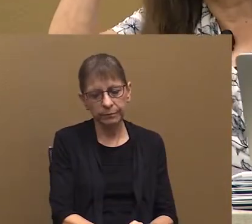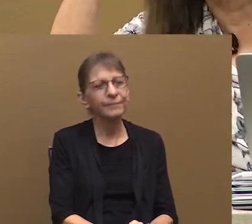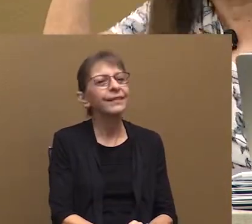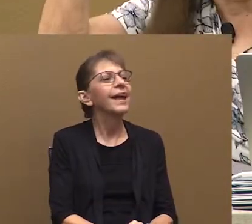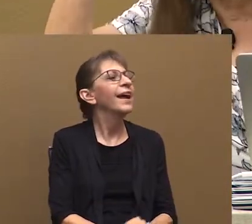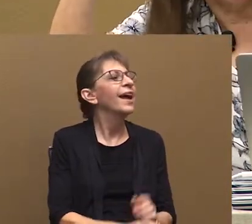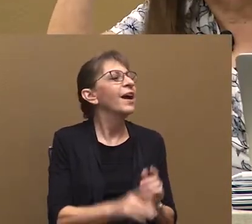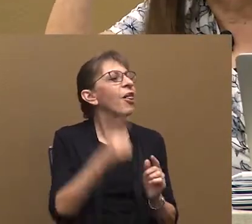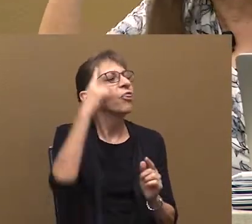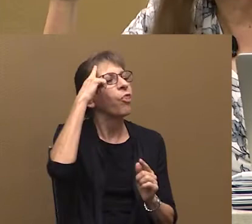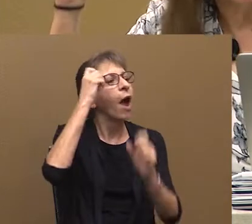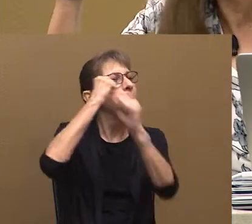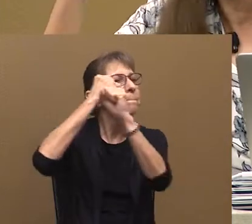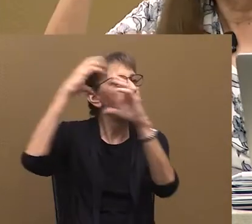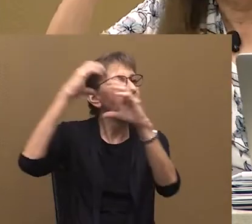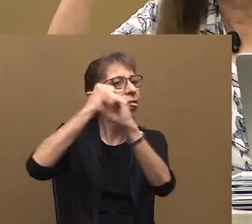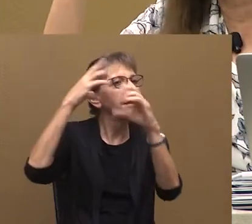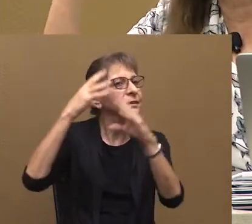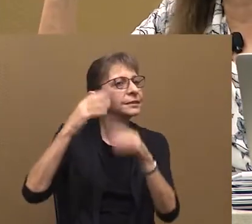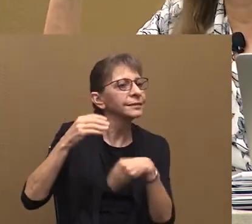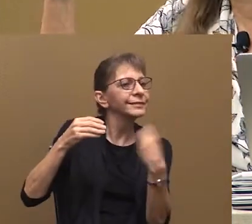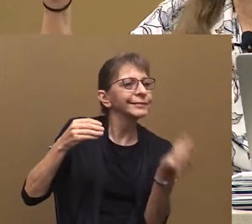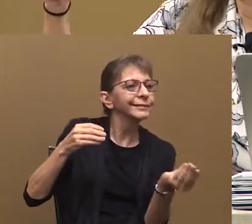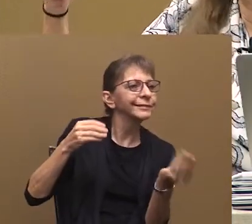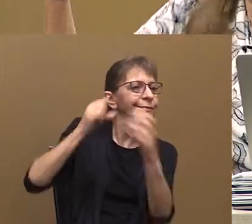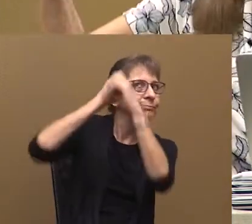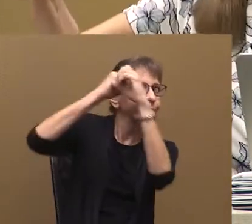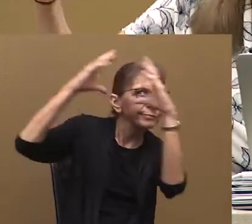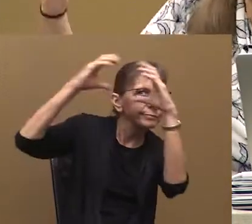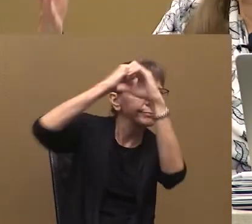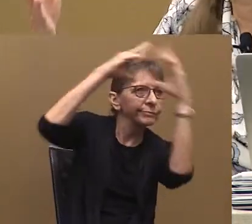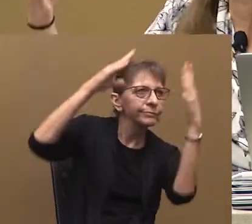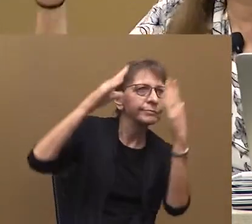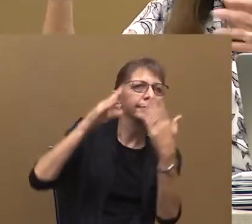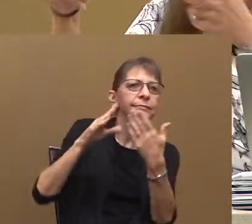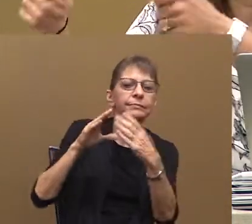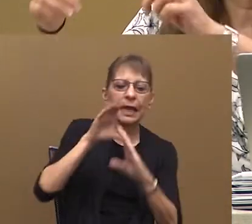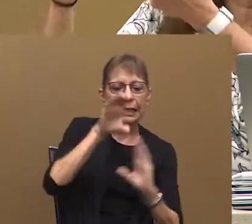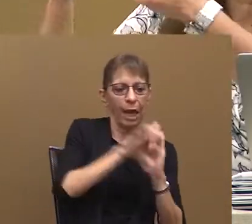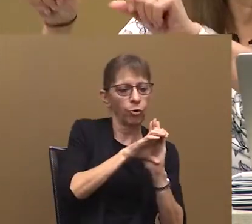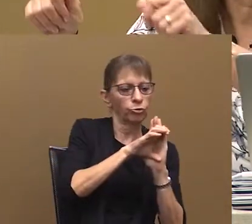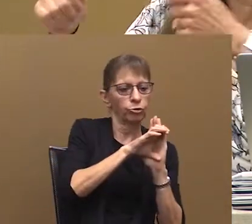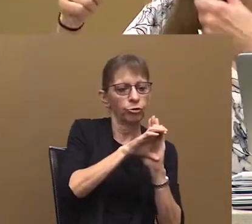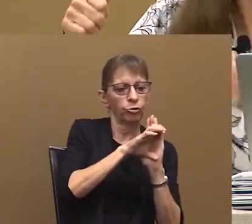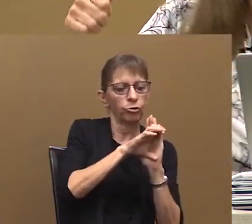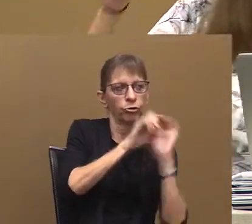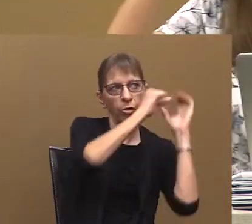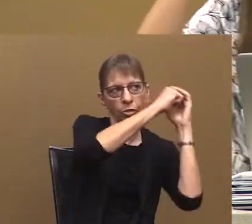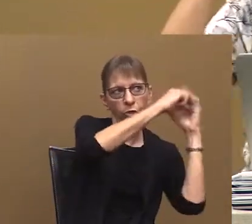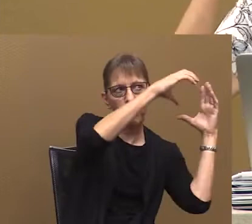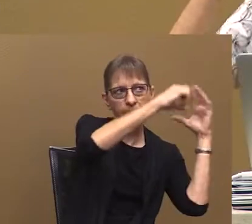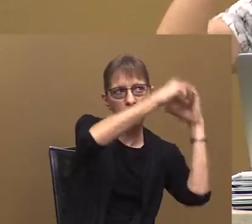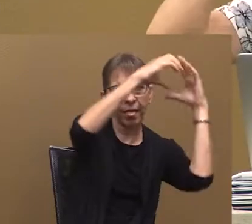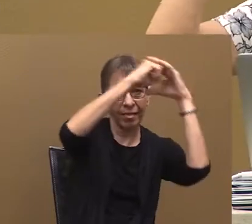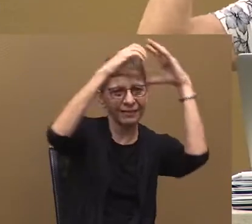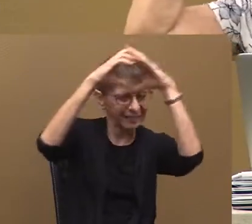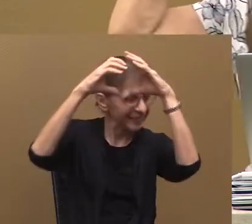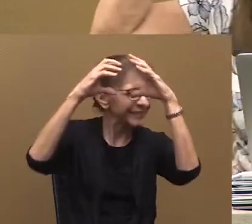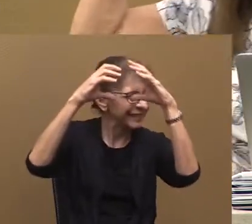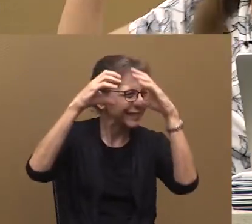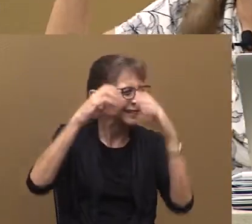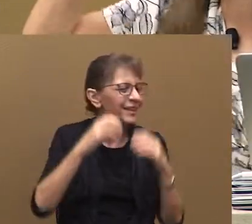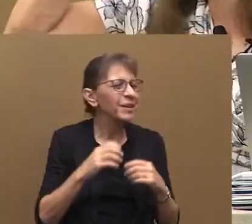like little thought bubbles that could be, put on a character or a doll, or the